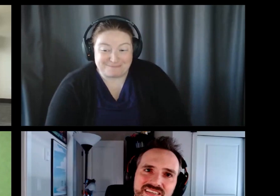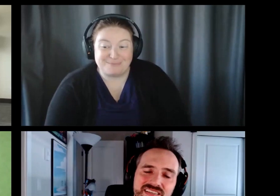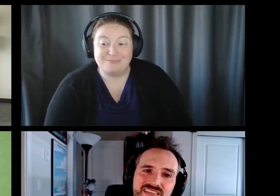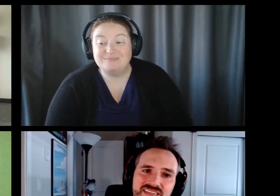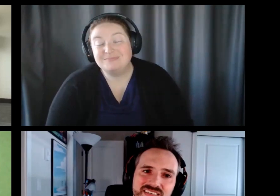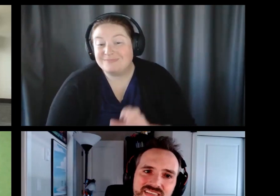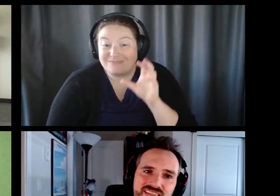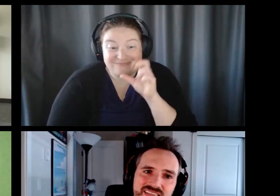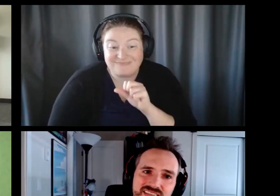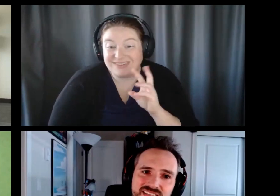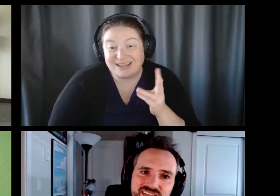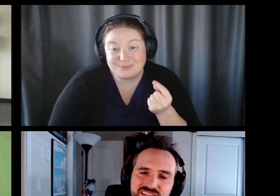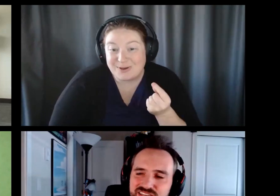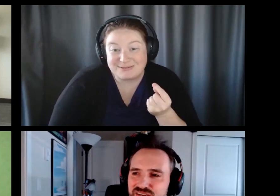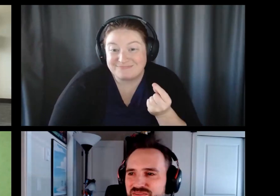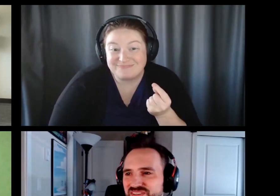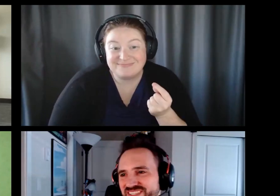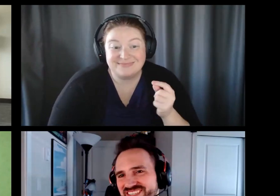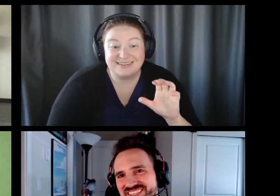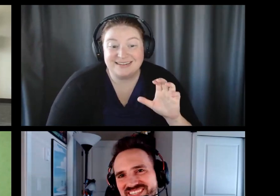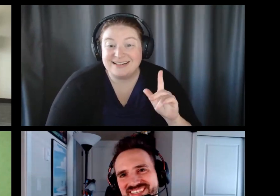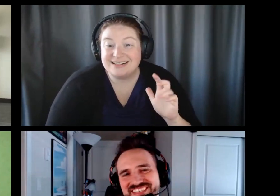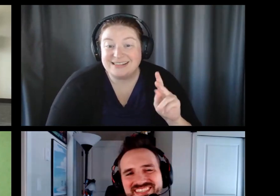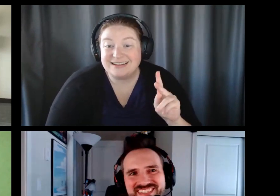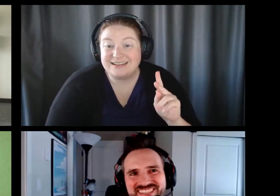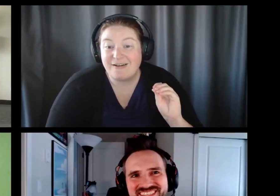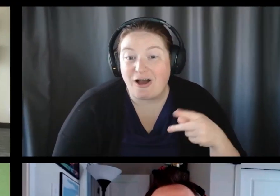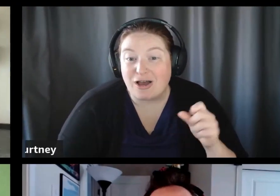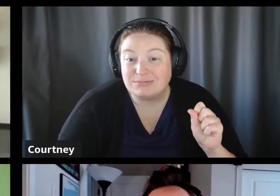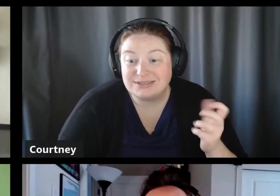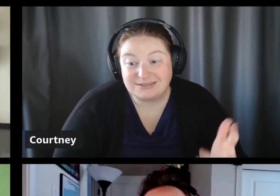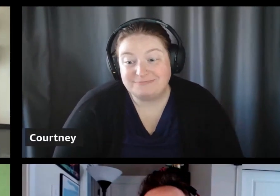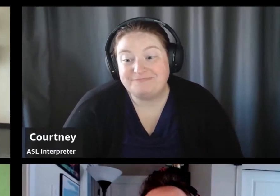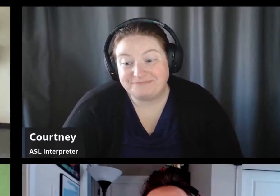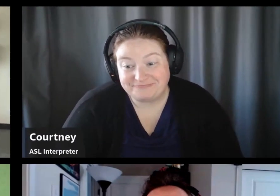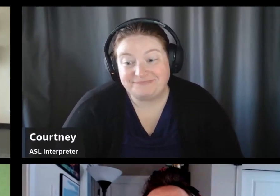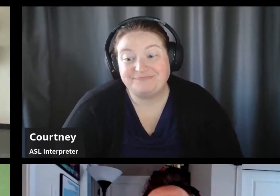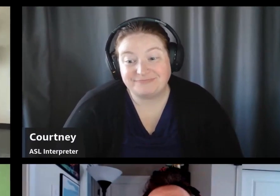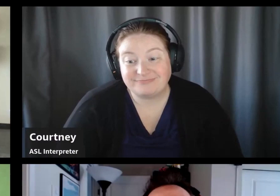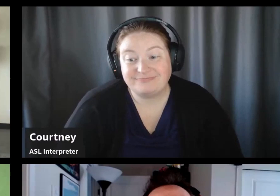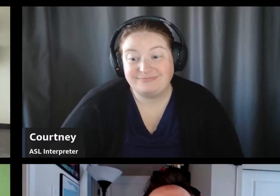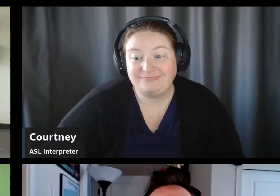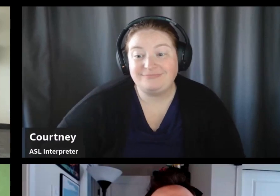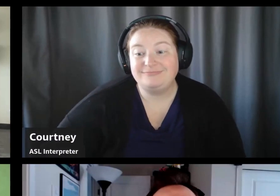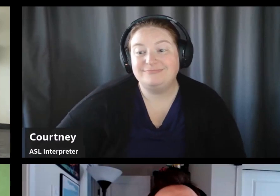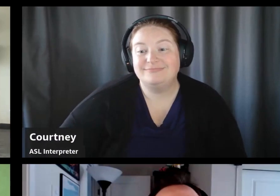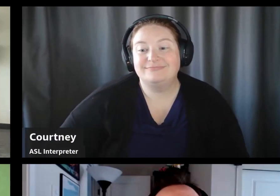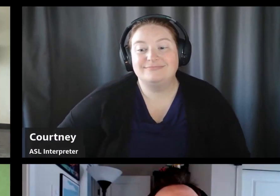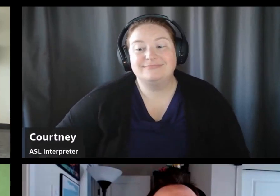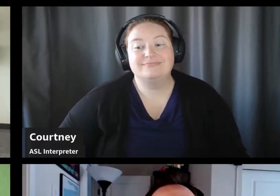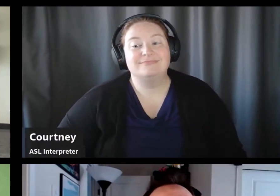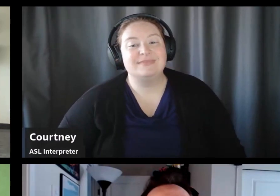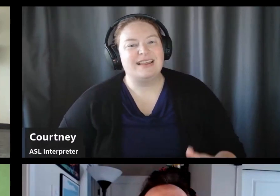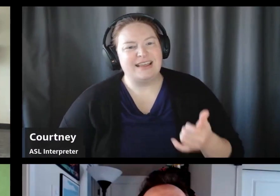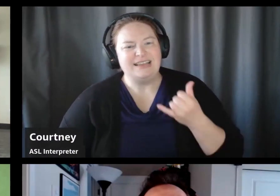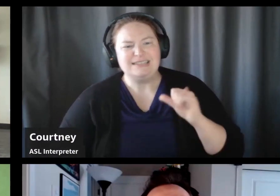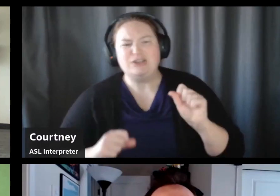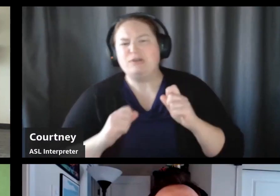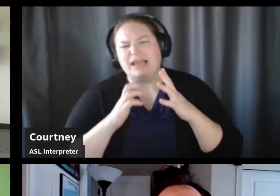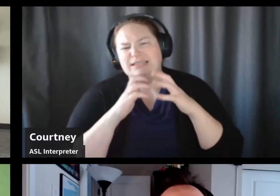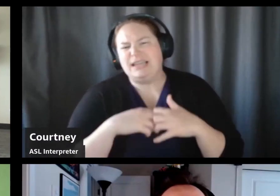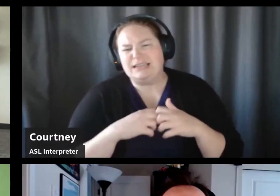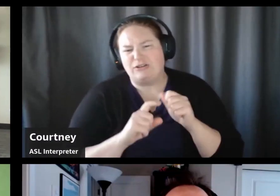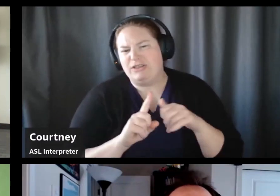guess what? Click on it. That's what saves. But no, I could still take down the environment with